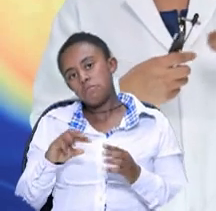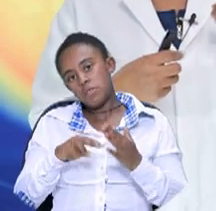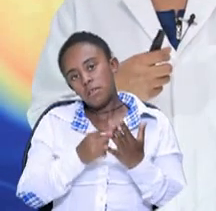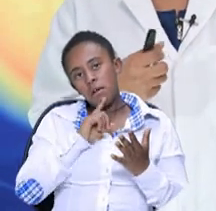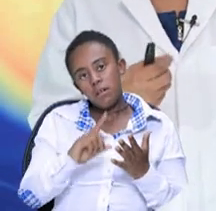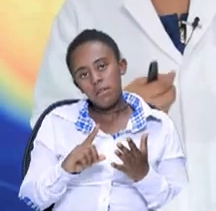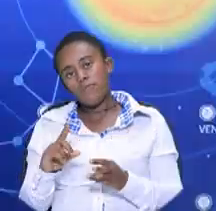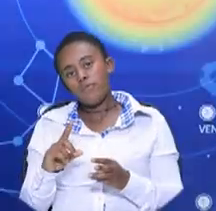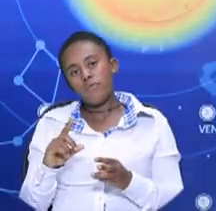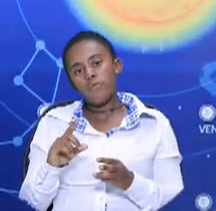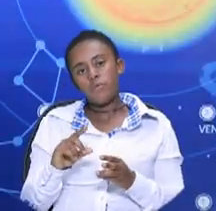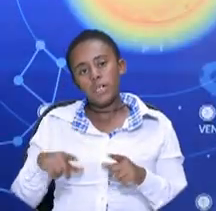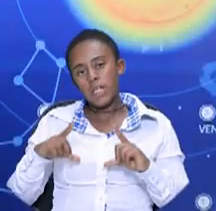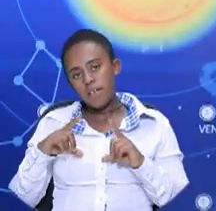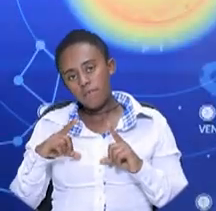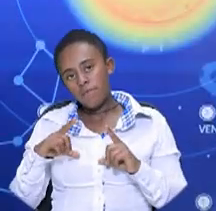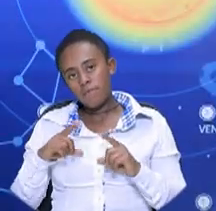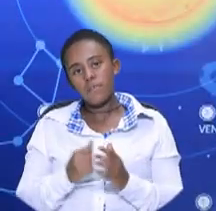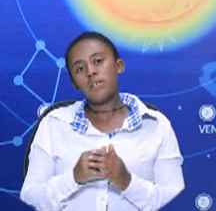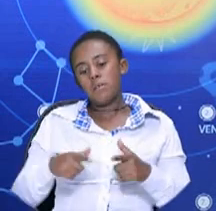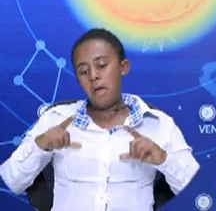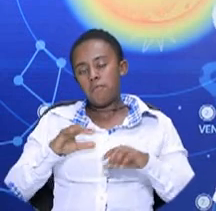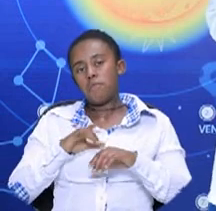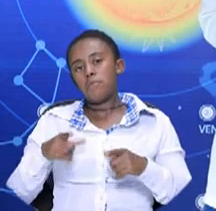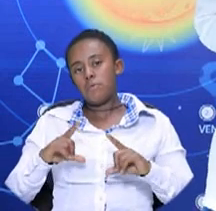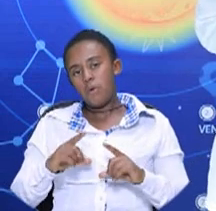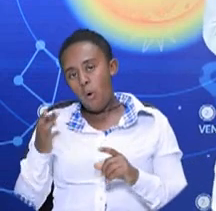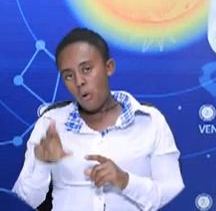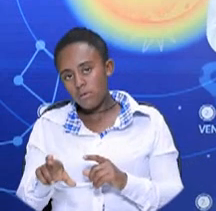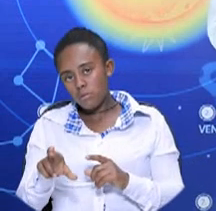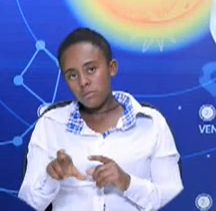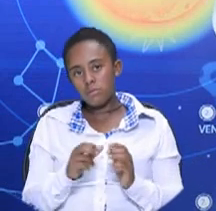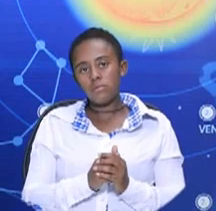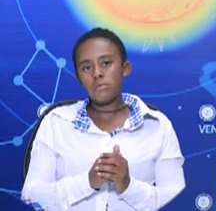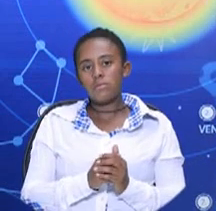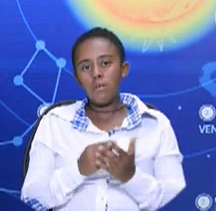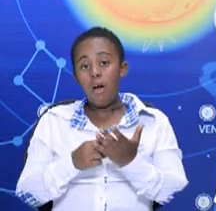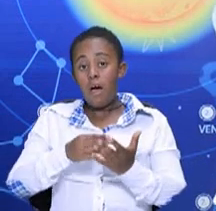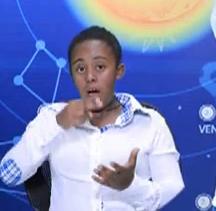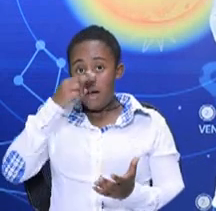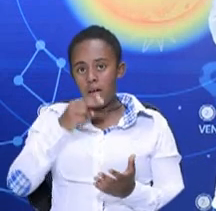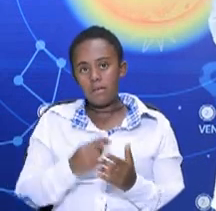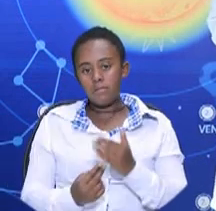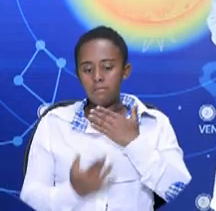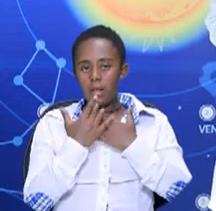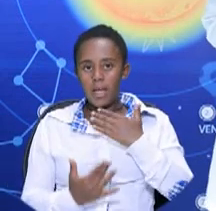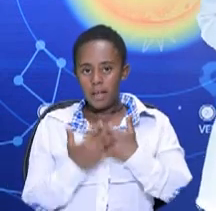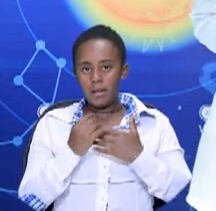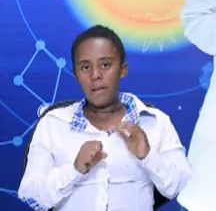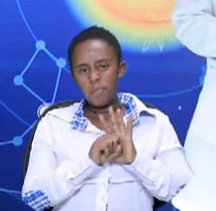be due to our way of living, sedentary life, or high blood pressure can be caused